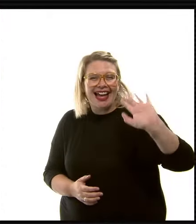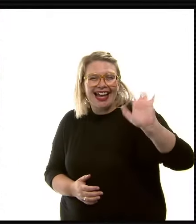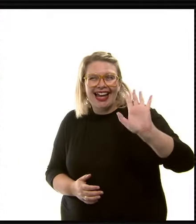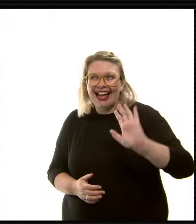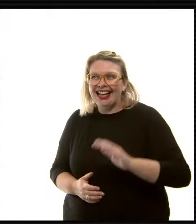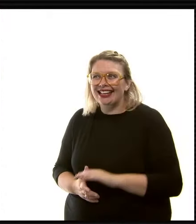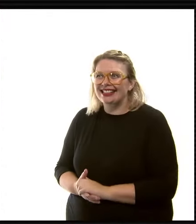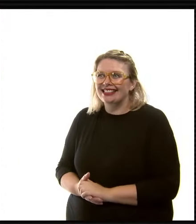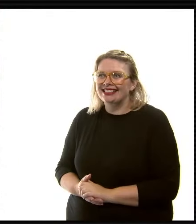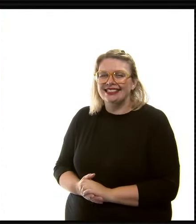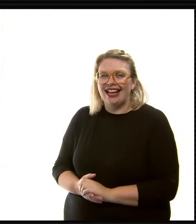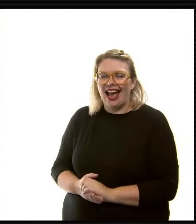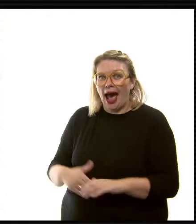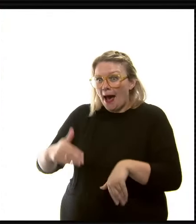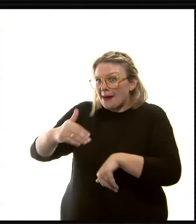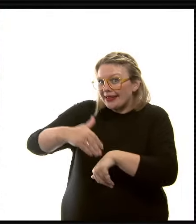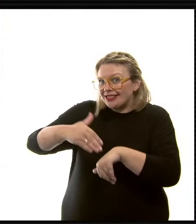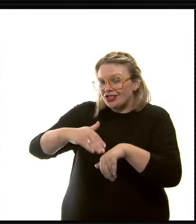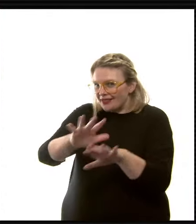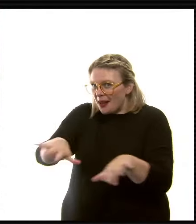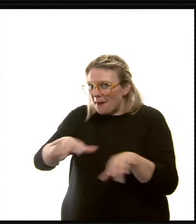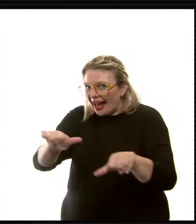Mischief managed.